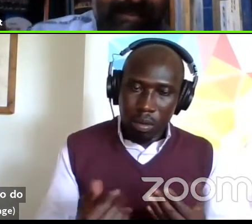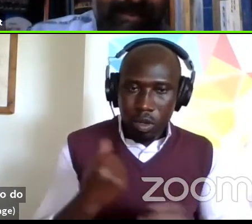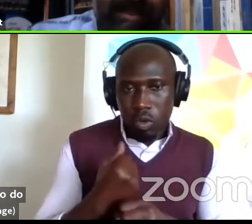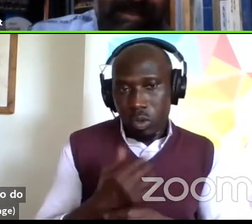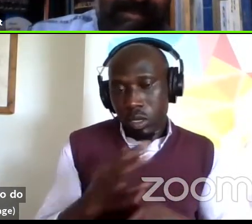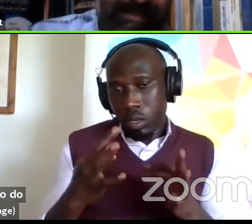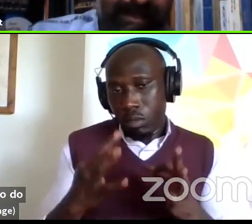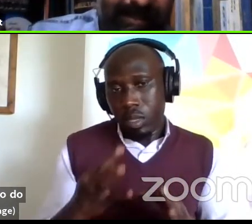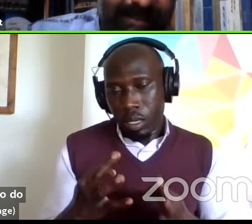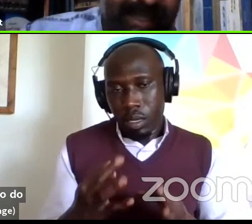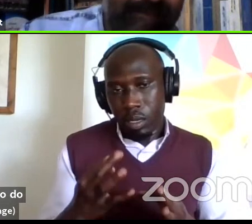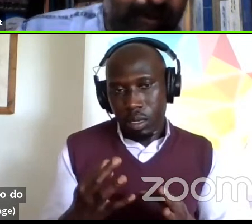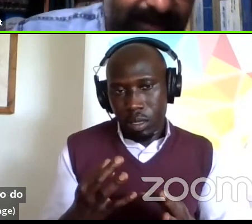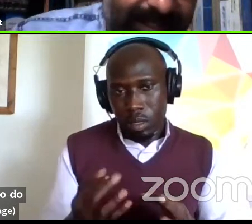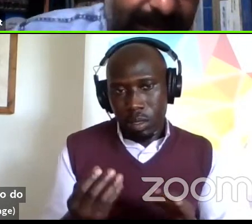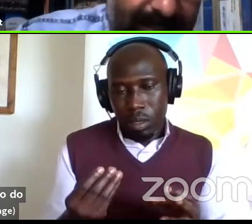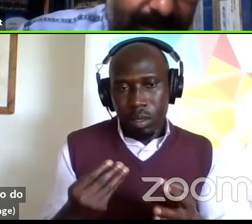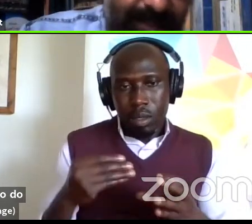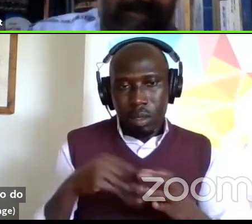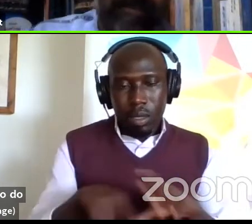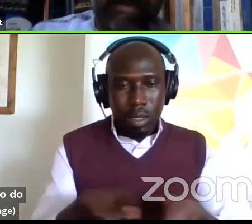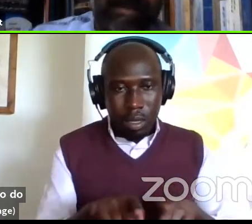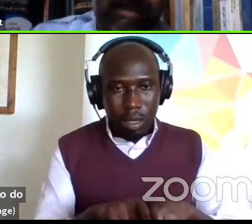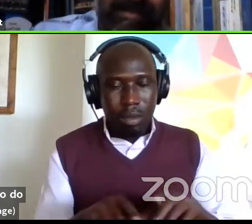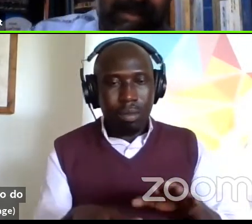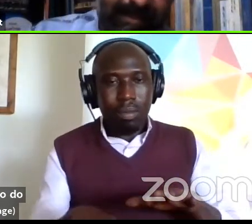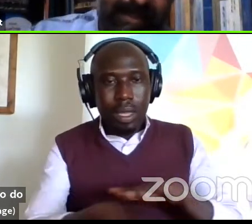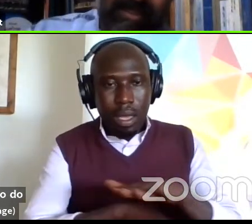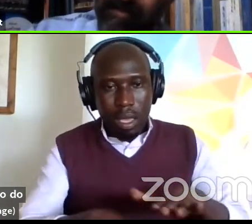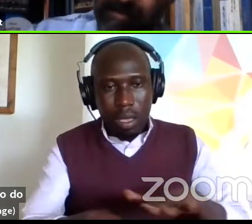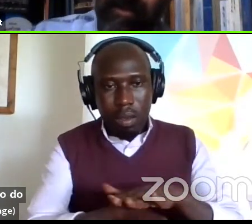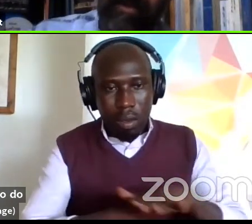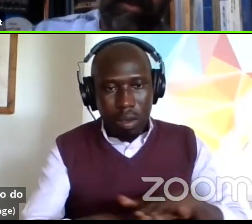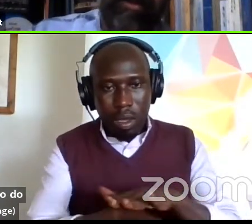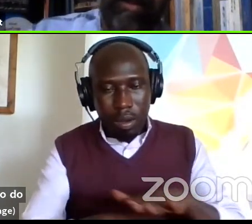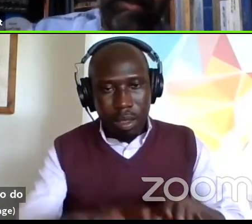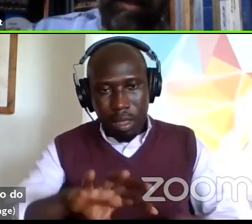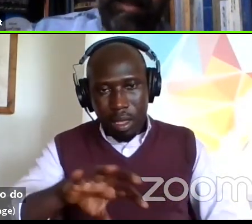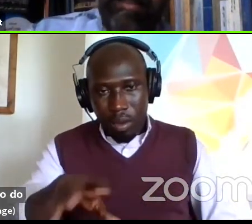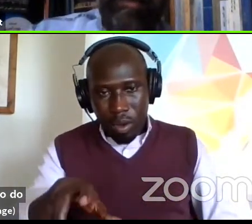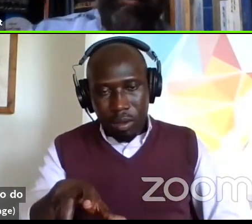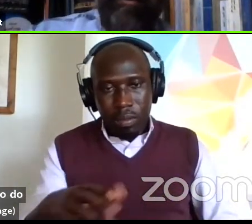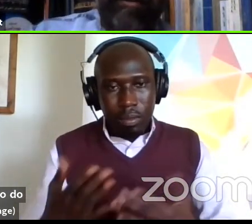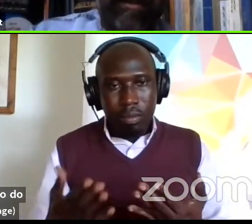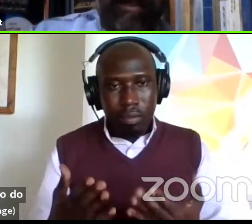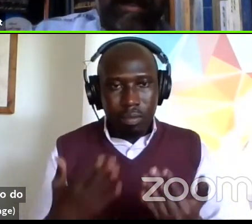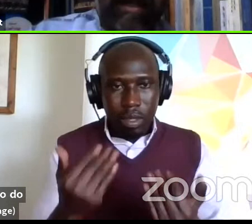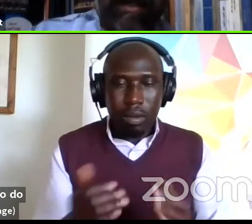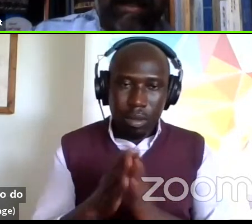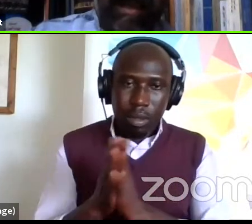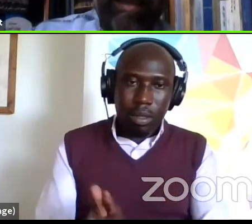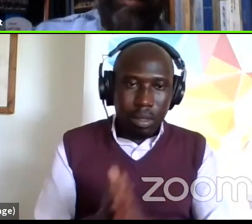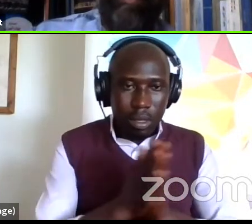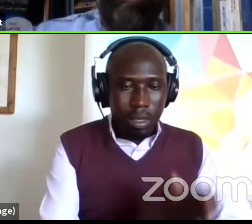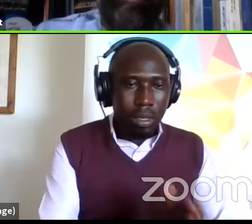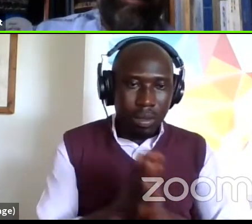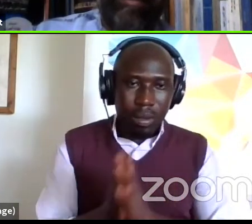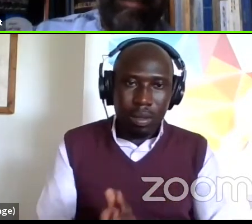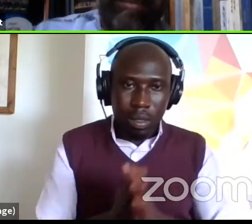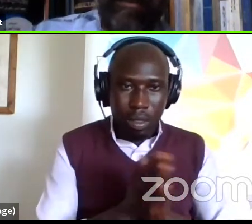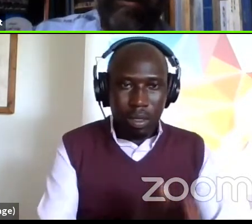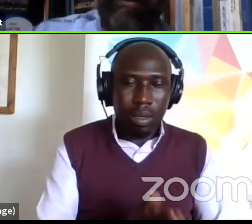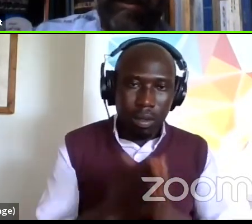something in the level of the capacity building in the region. So thank you,